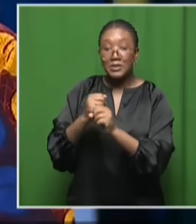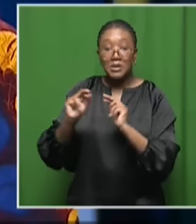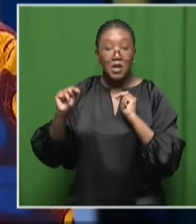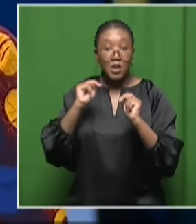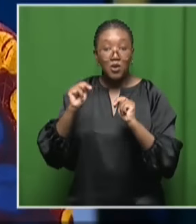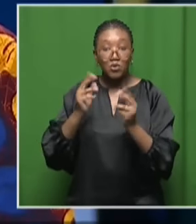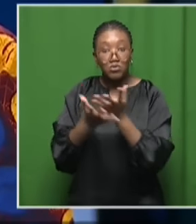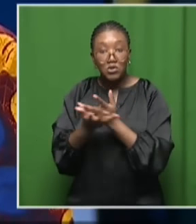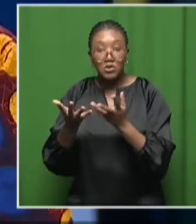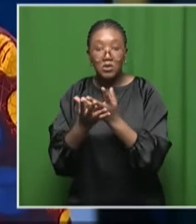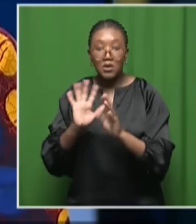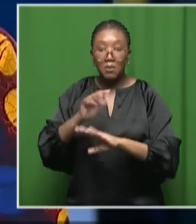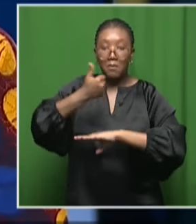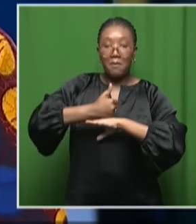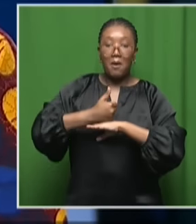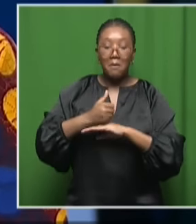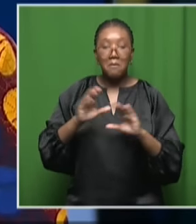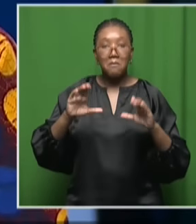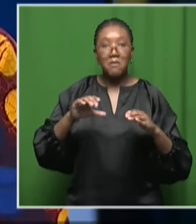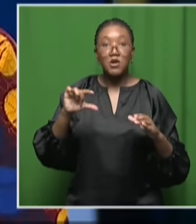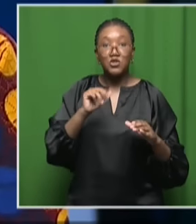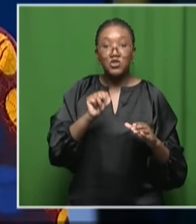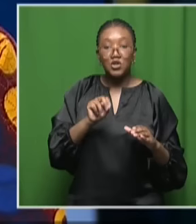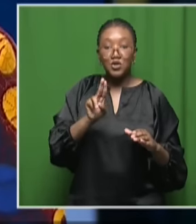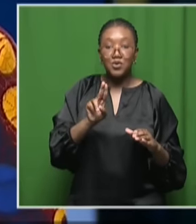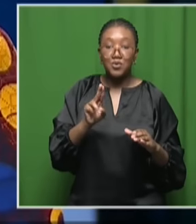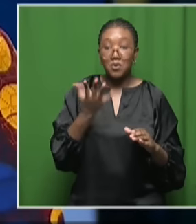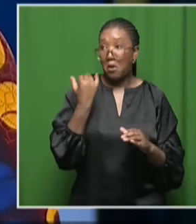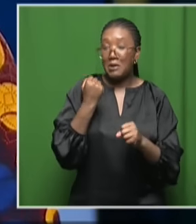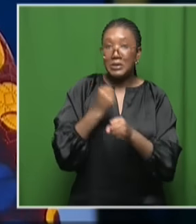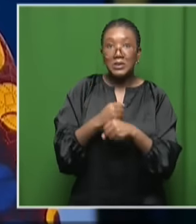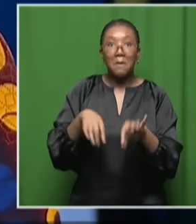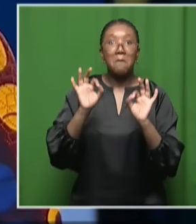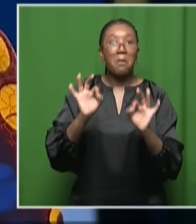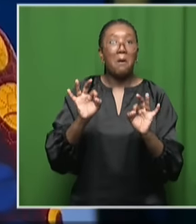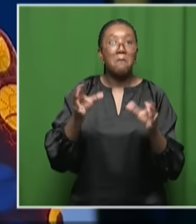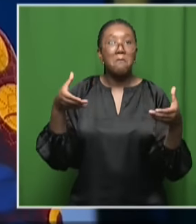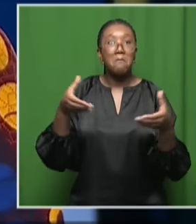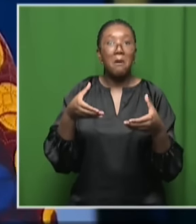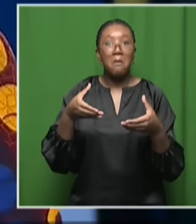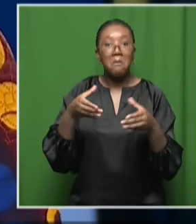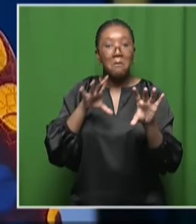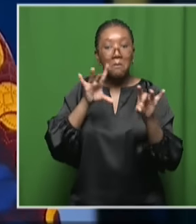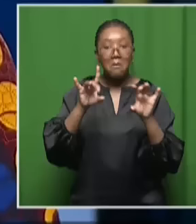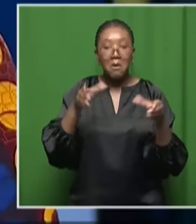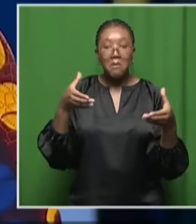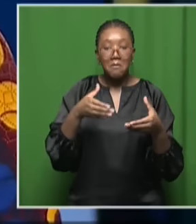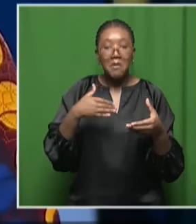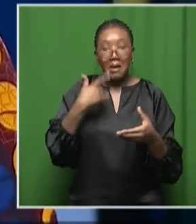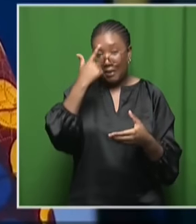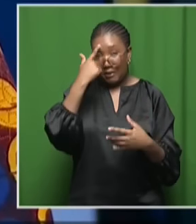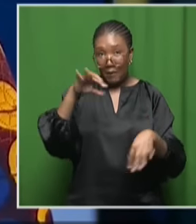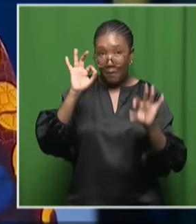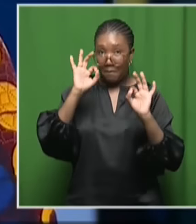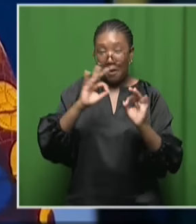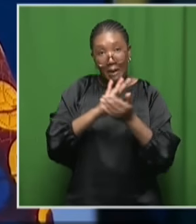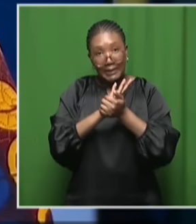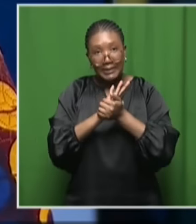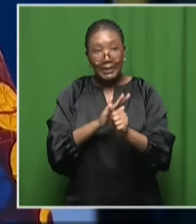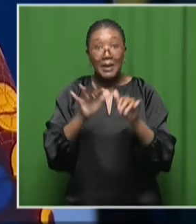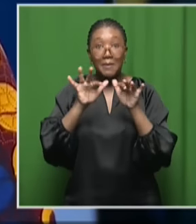right, around establishing our own government after our last election. But he's incredibly gifted, I think, in being able to put